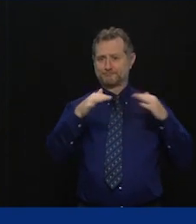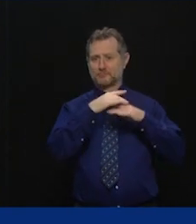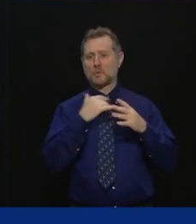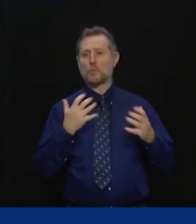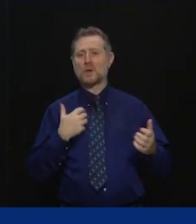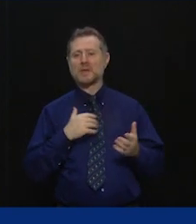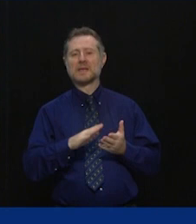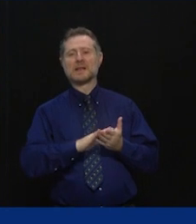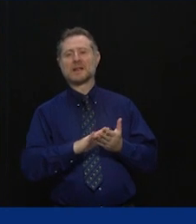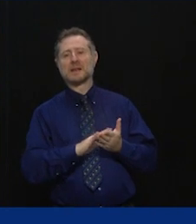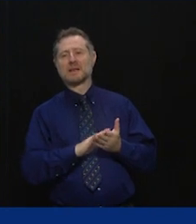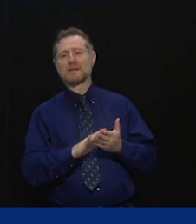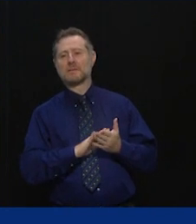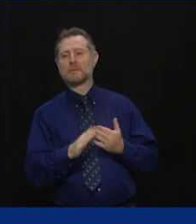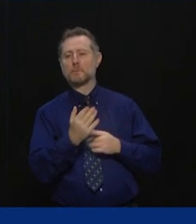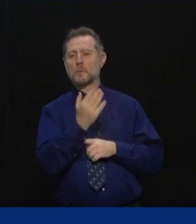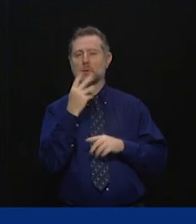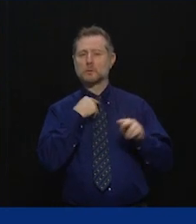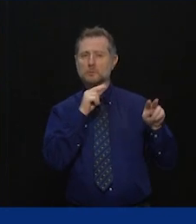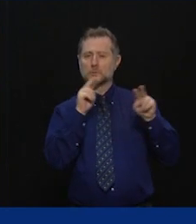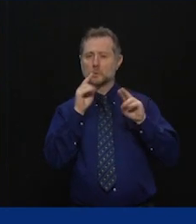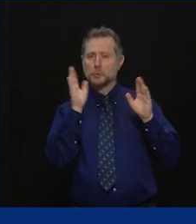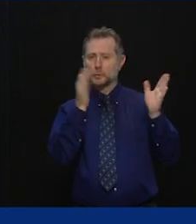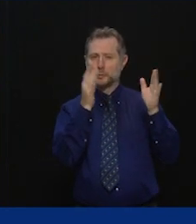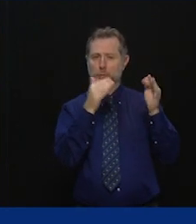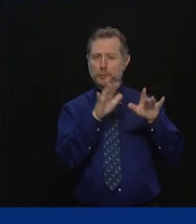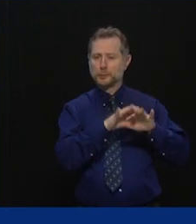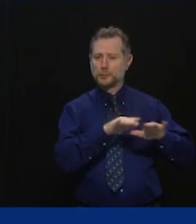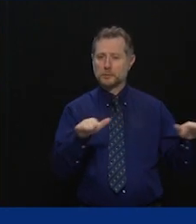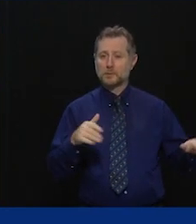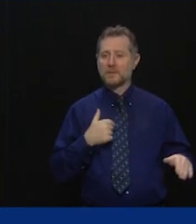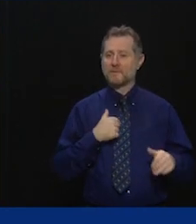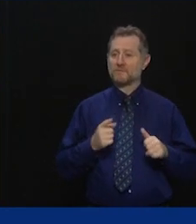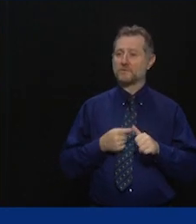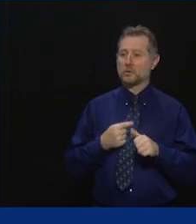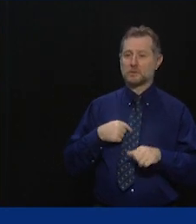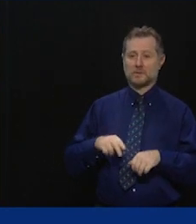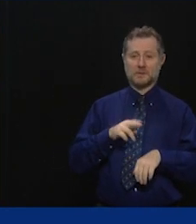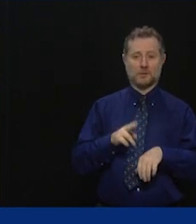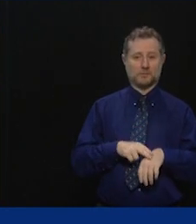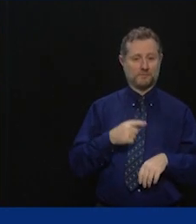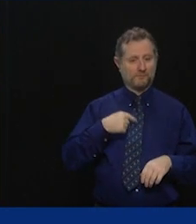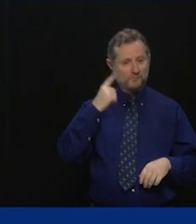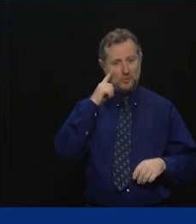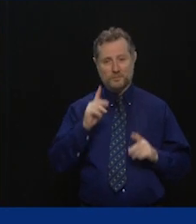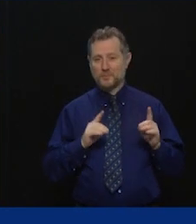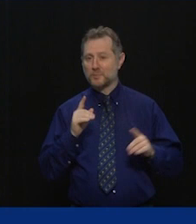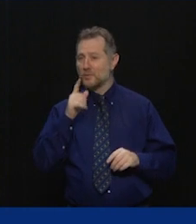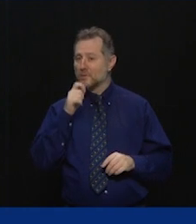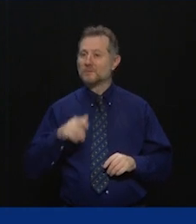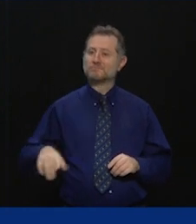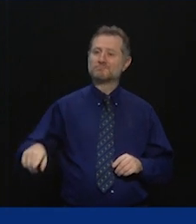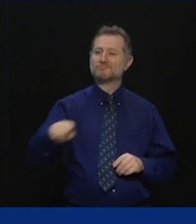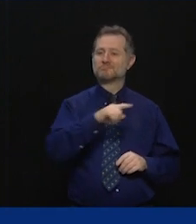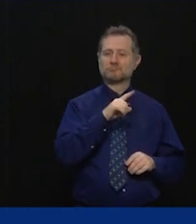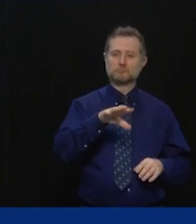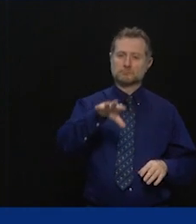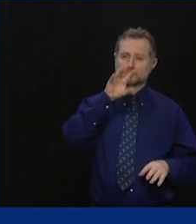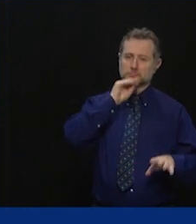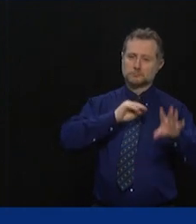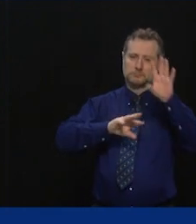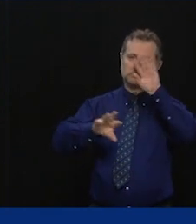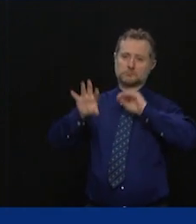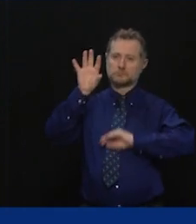monitoring, first in the nation, to be as aggressive as we are, to monitor what our children, particularly in places like Asthma Alley, are breathing. So as you can tell,